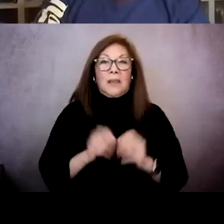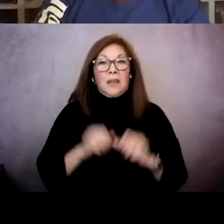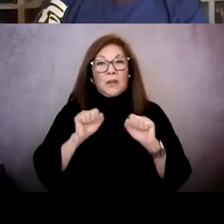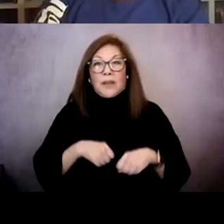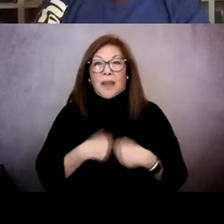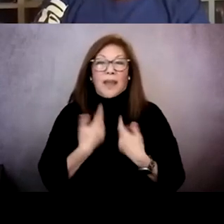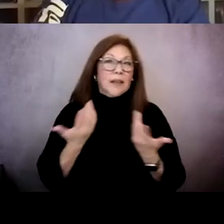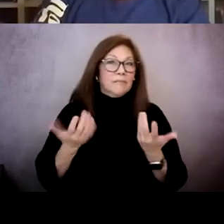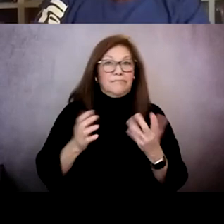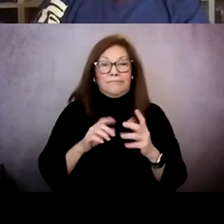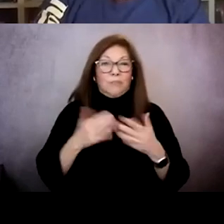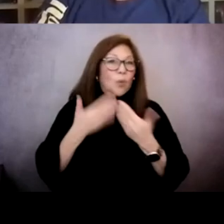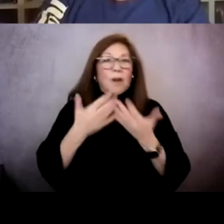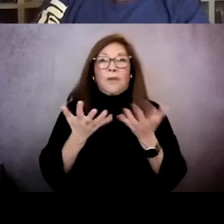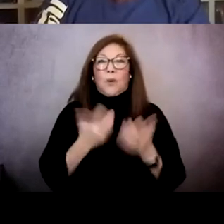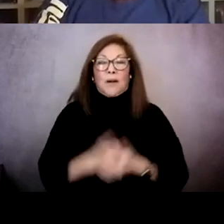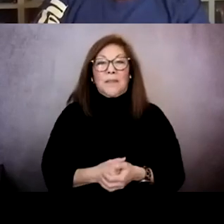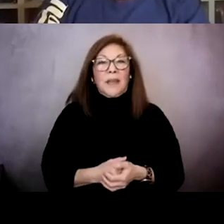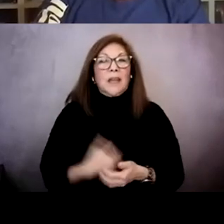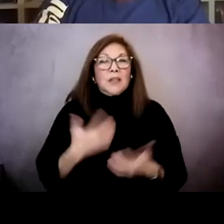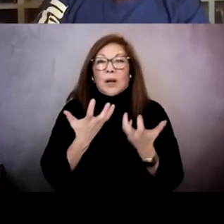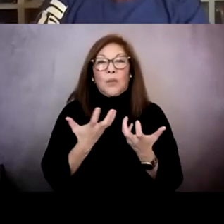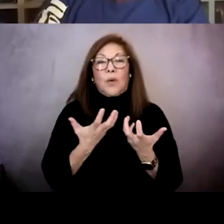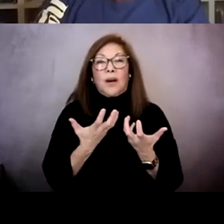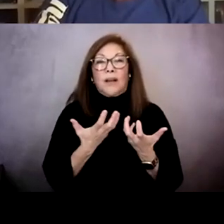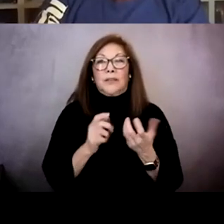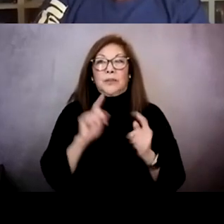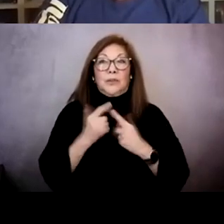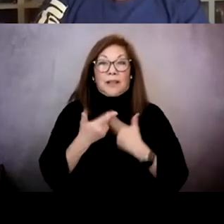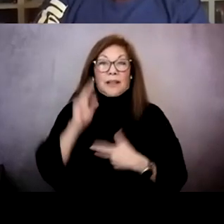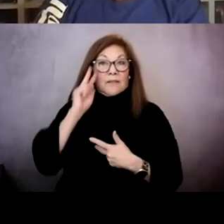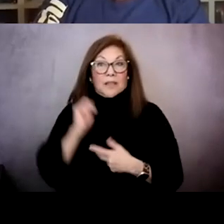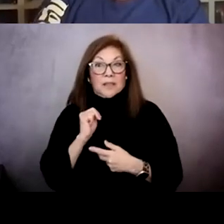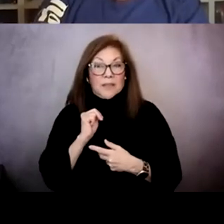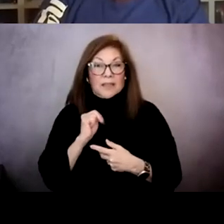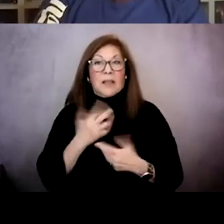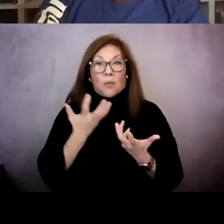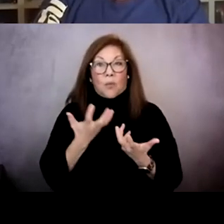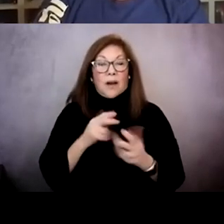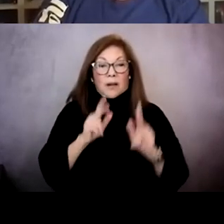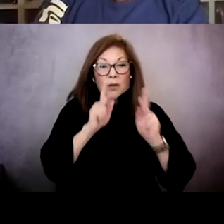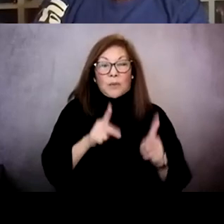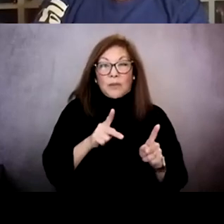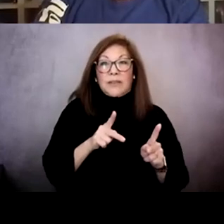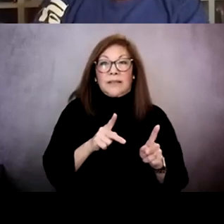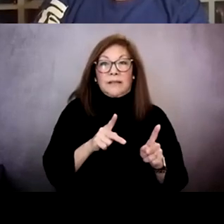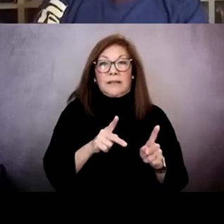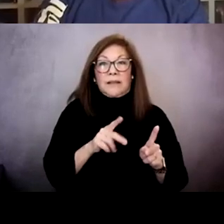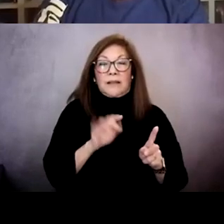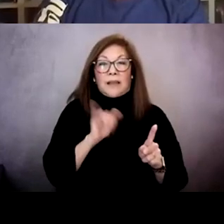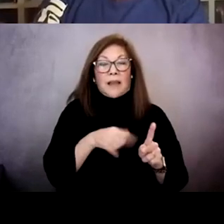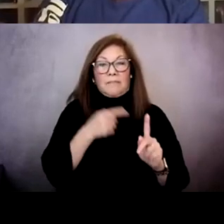you can fuck around, do whatever you want. So I didn't want to translate any Vietnamese. I wanted the person that,